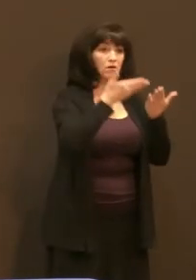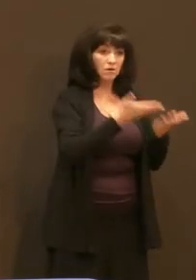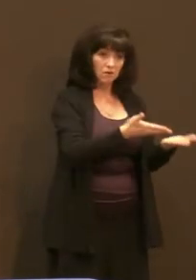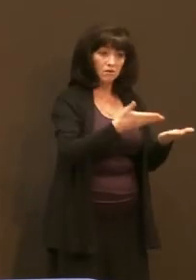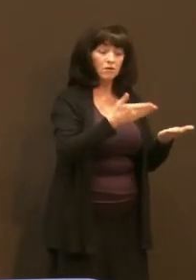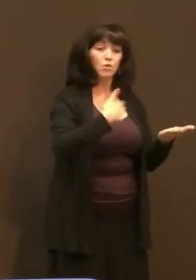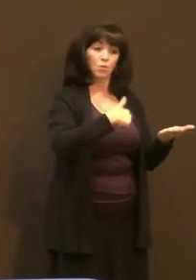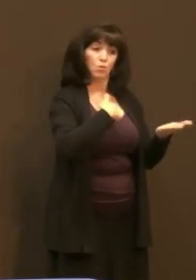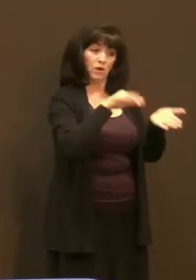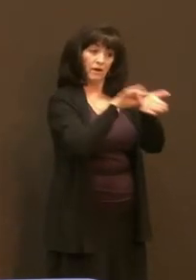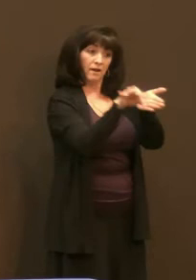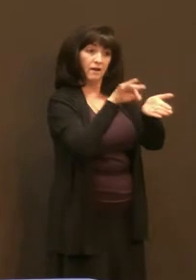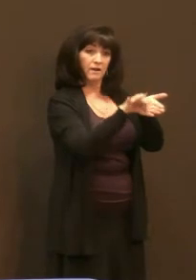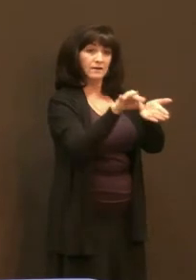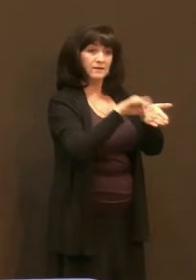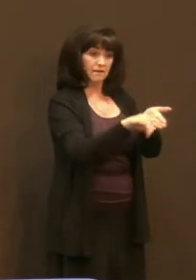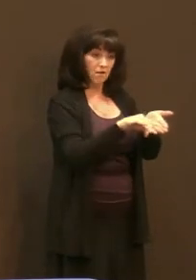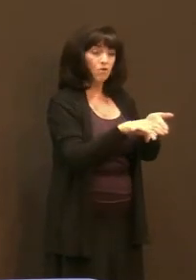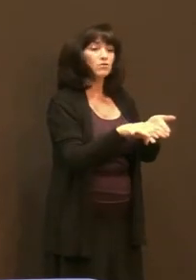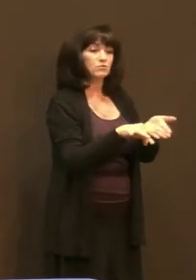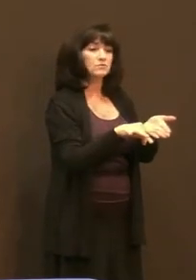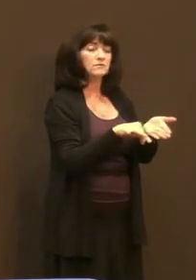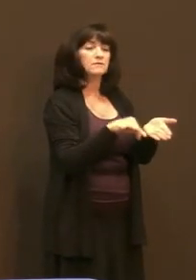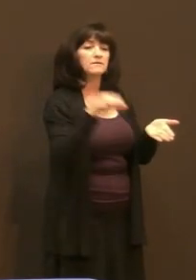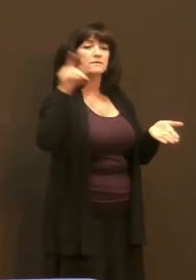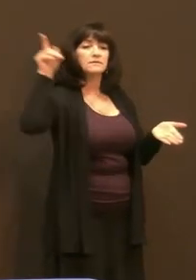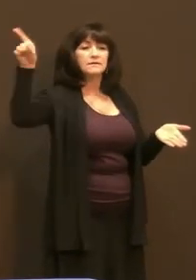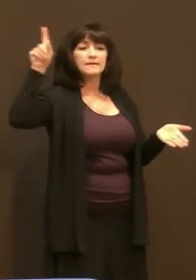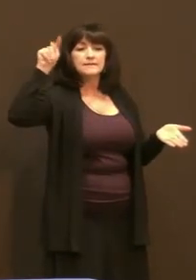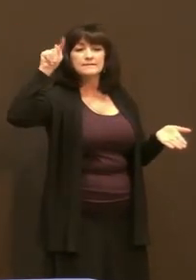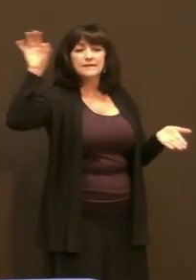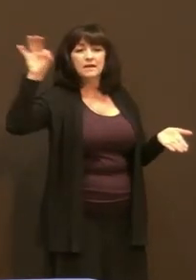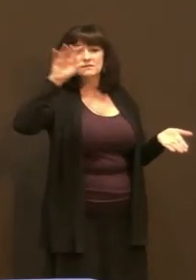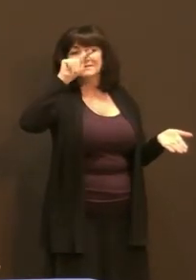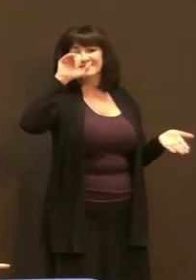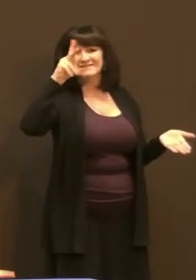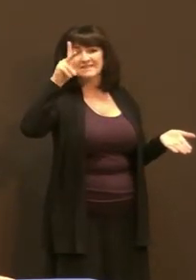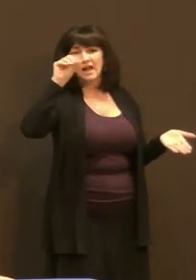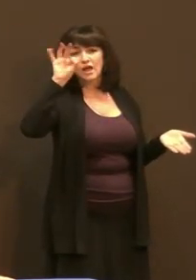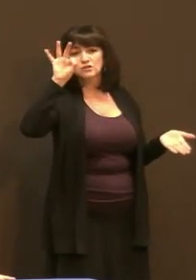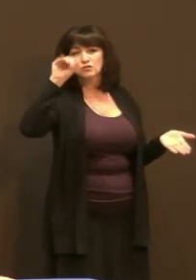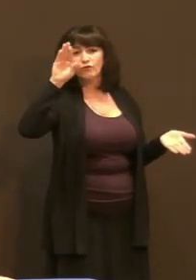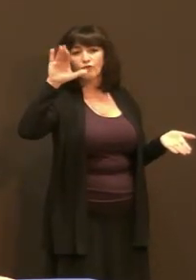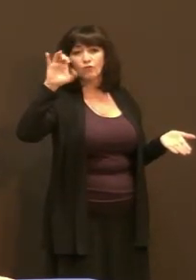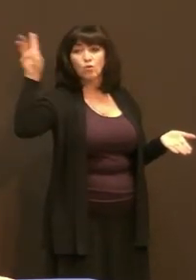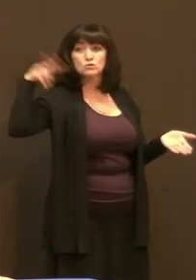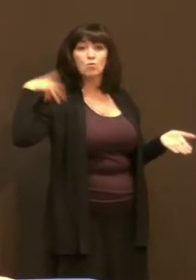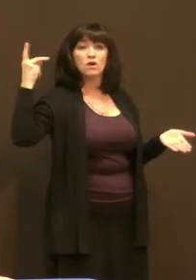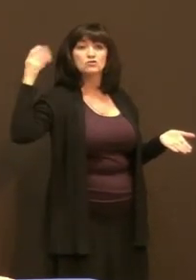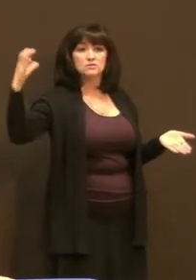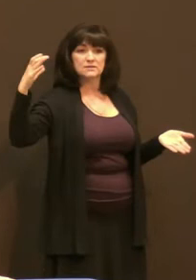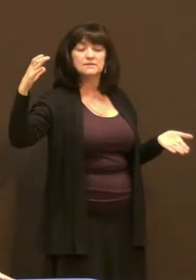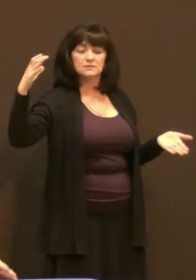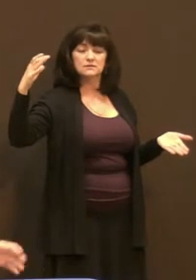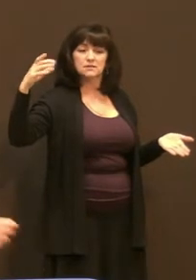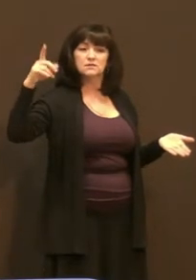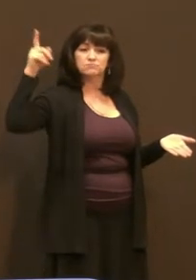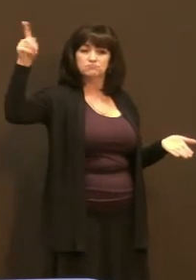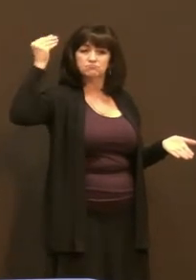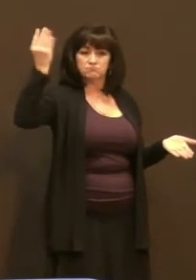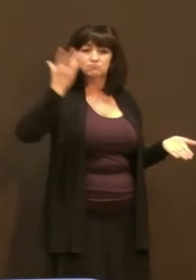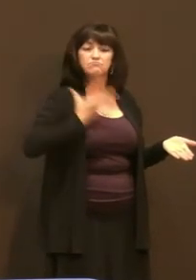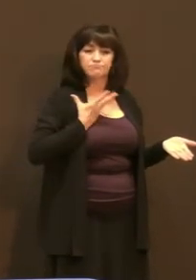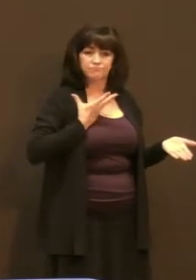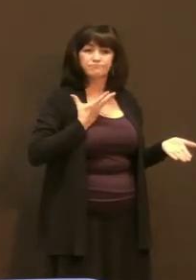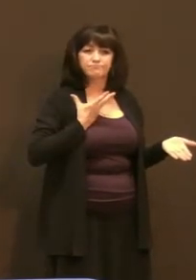is because the White House Task Force and Admiral Polachuk specifically, who's been tasked to do that, kind of